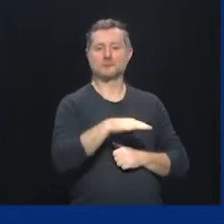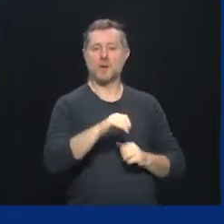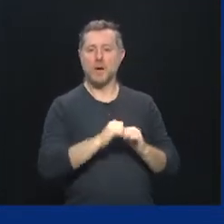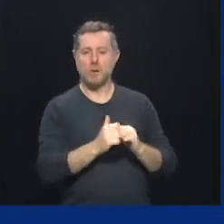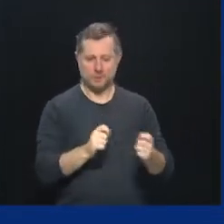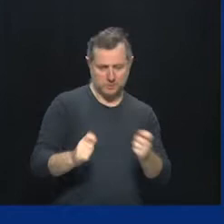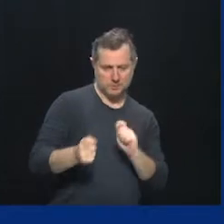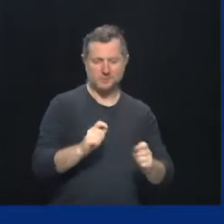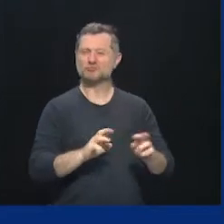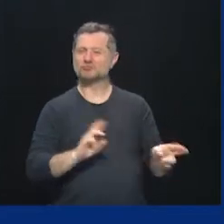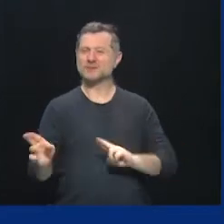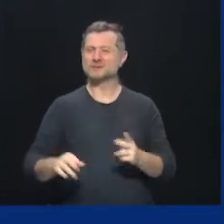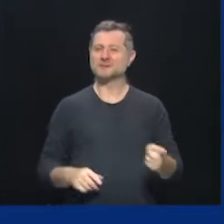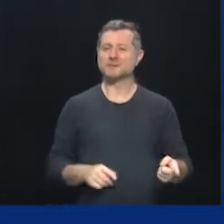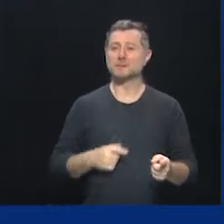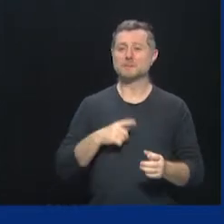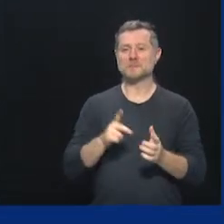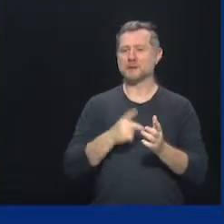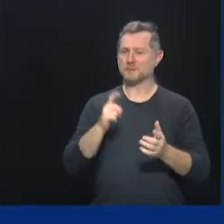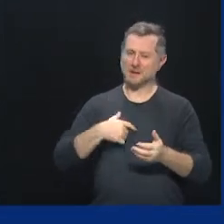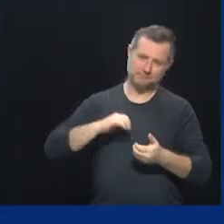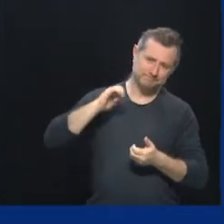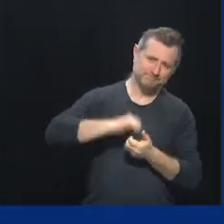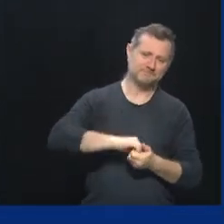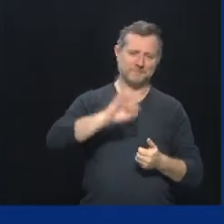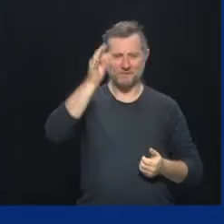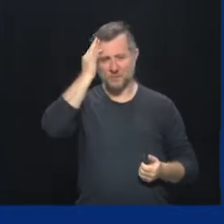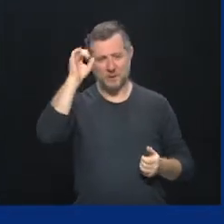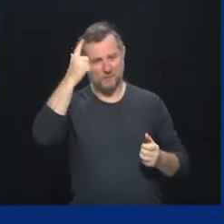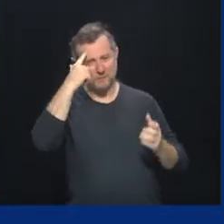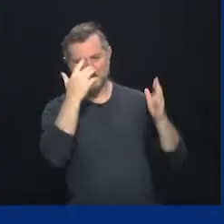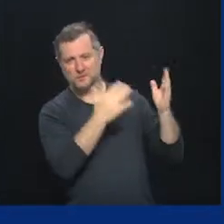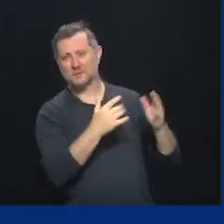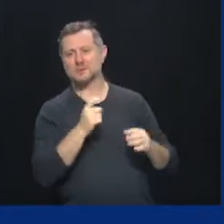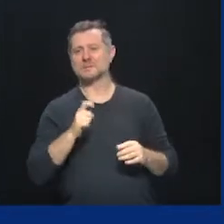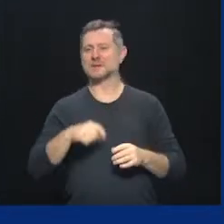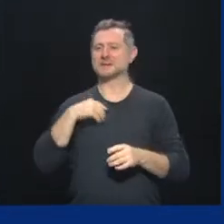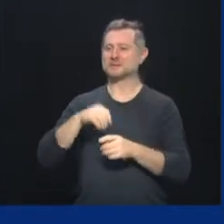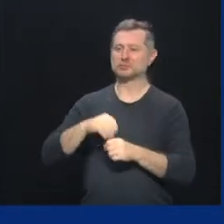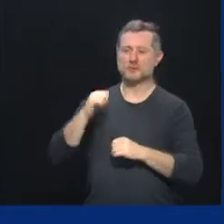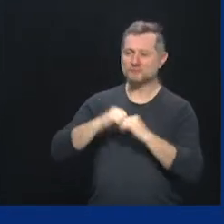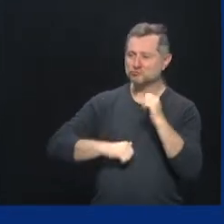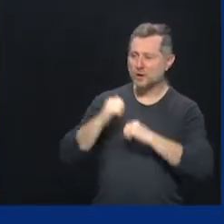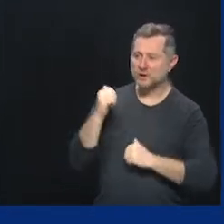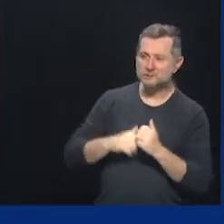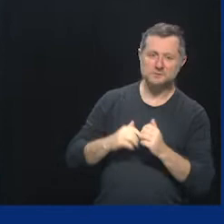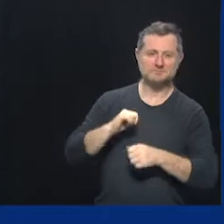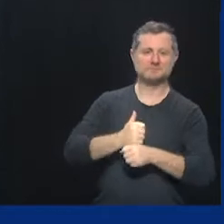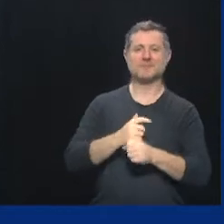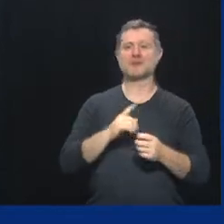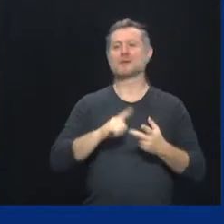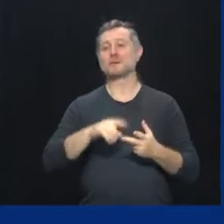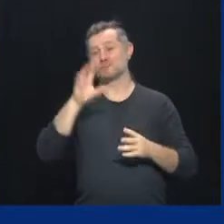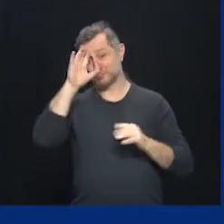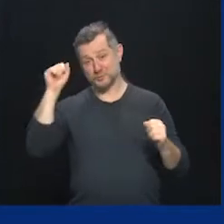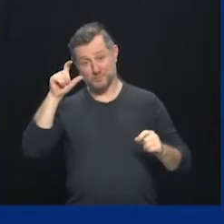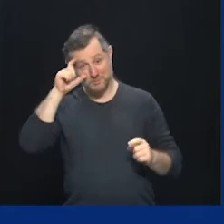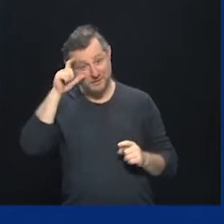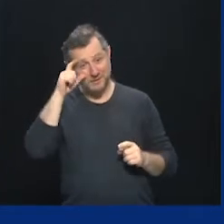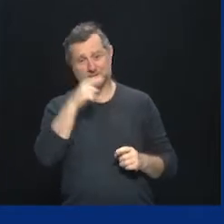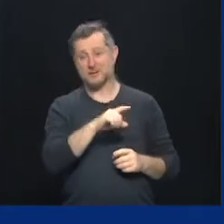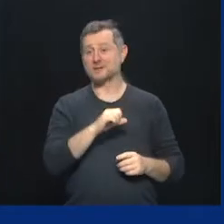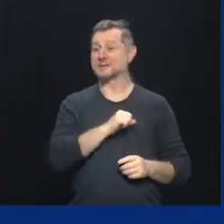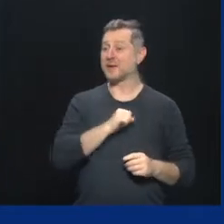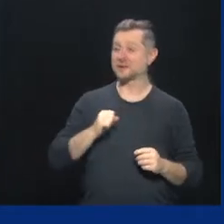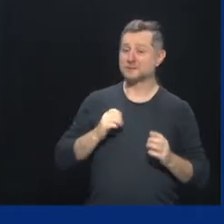takes partnership with the federal government, getting the infrastructure built through that President Biden and Senator Schumer and Congressman